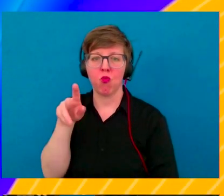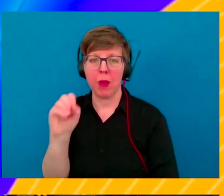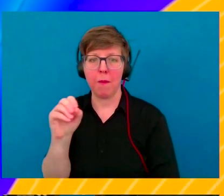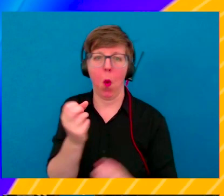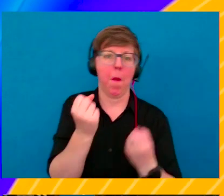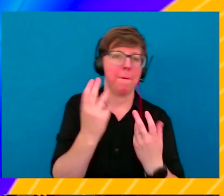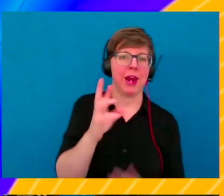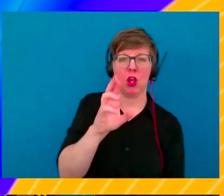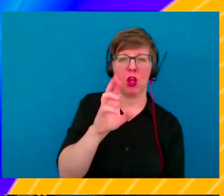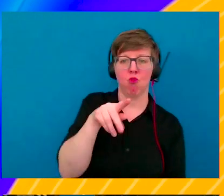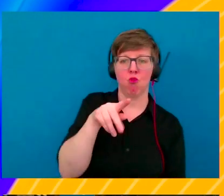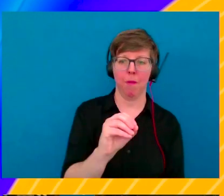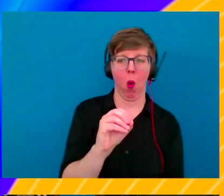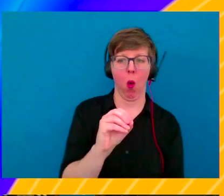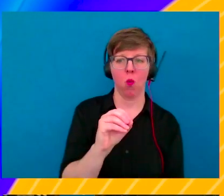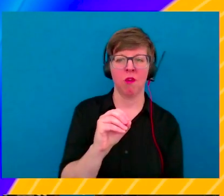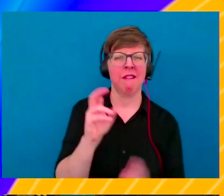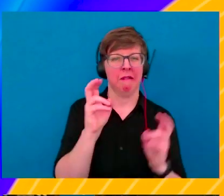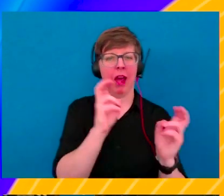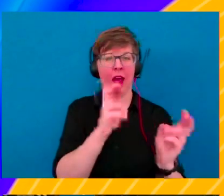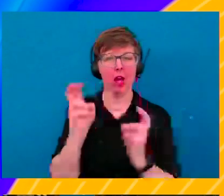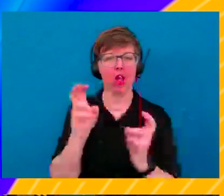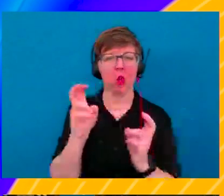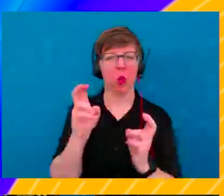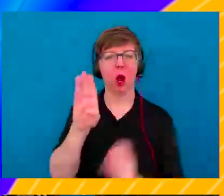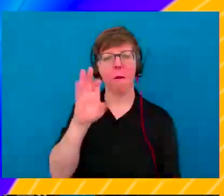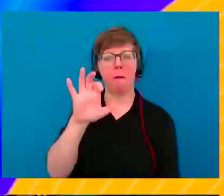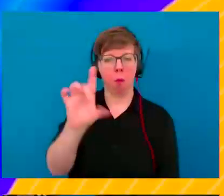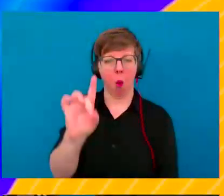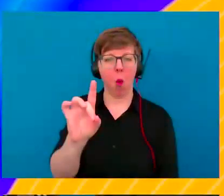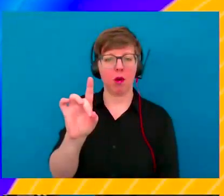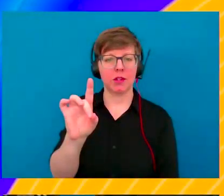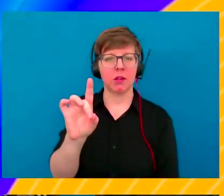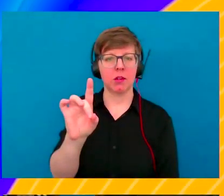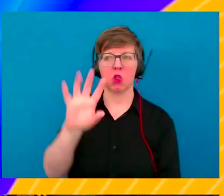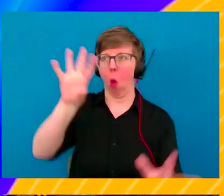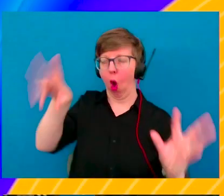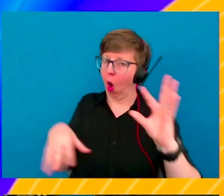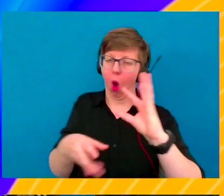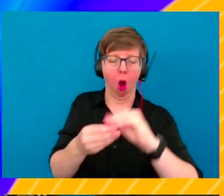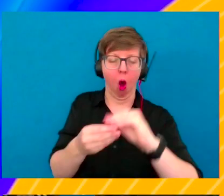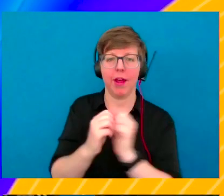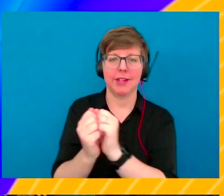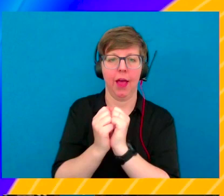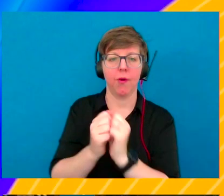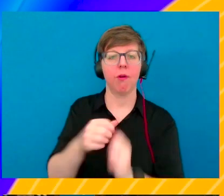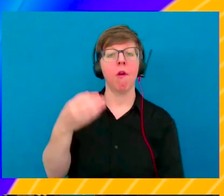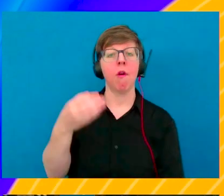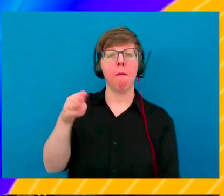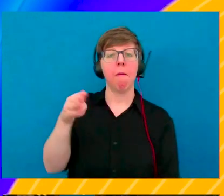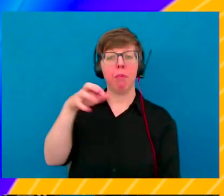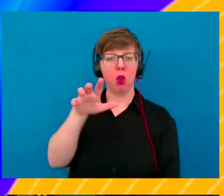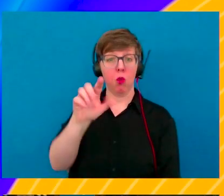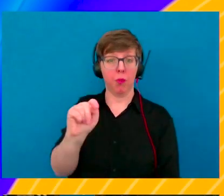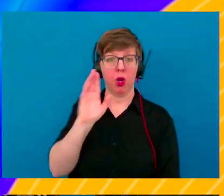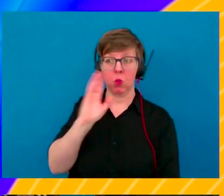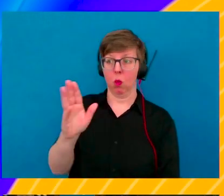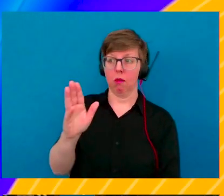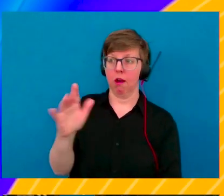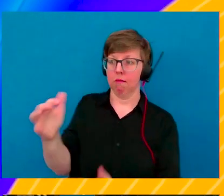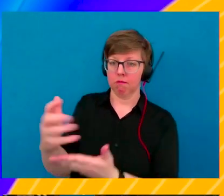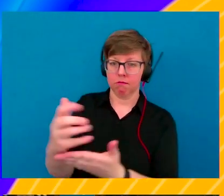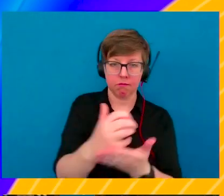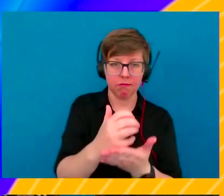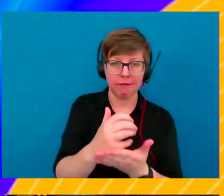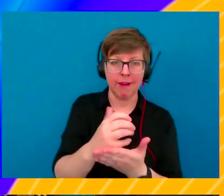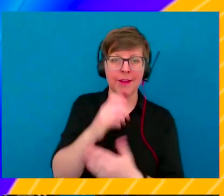So that's what blueprints take those things. And unlike a traditional like template that's like, oh, here's some sample code or example